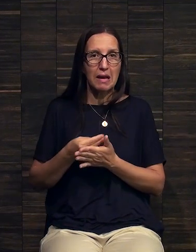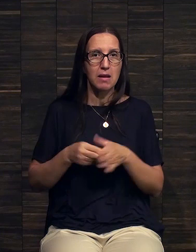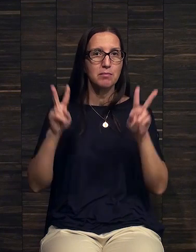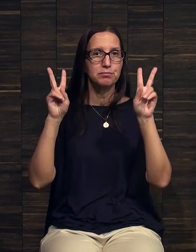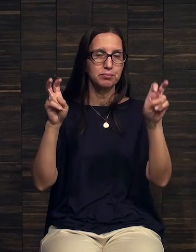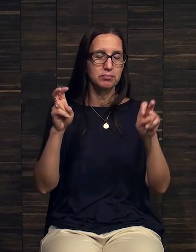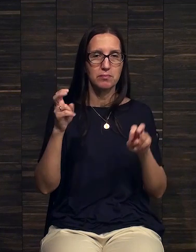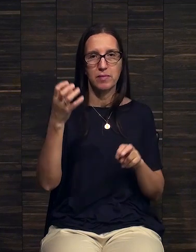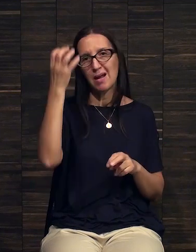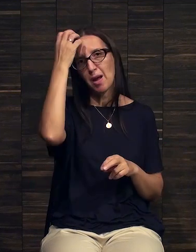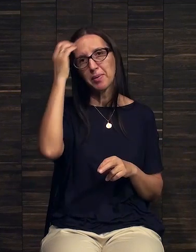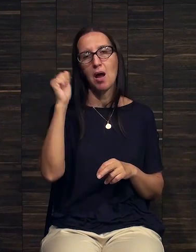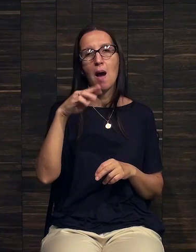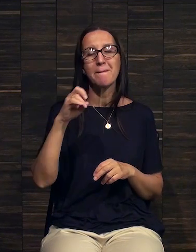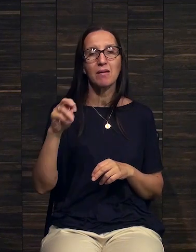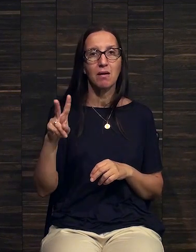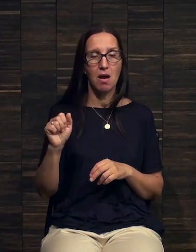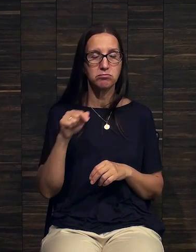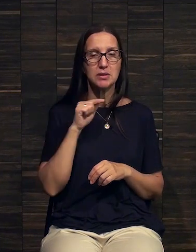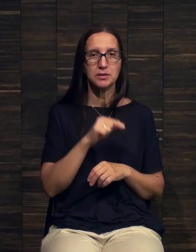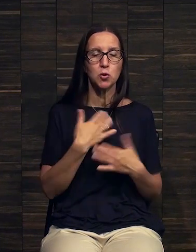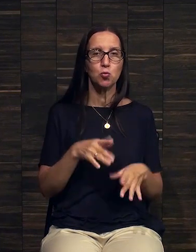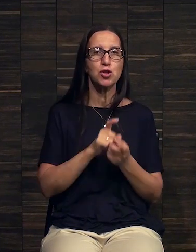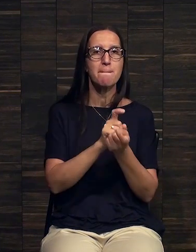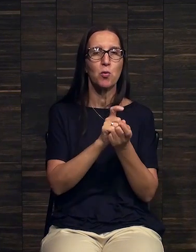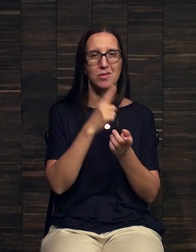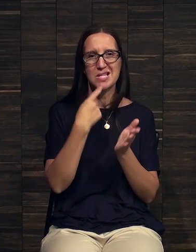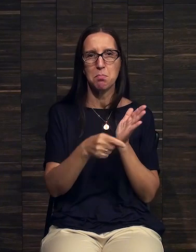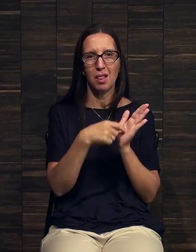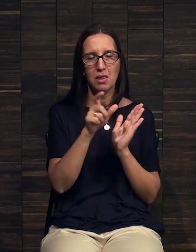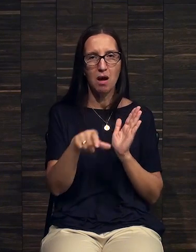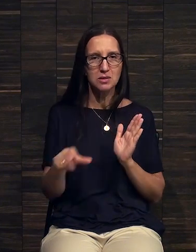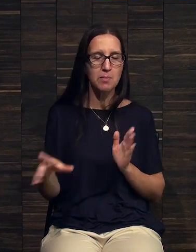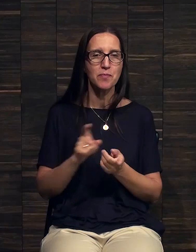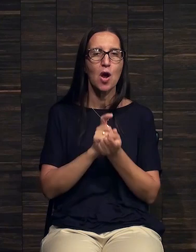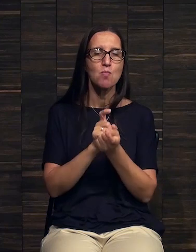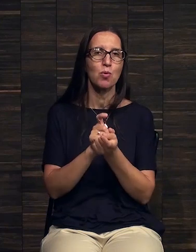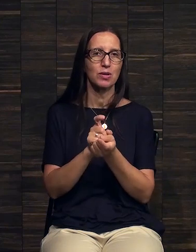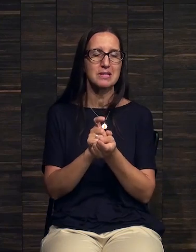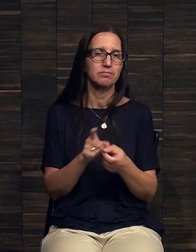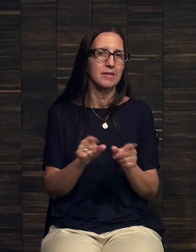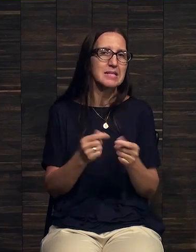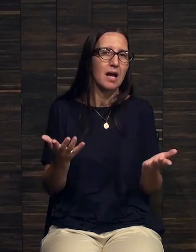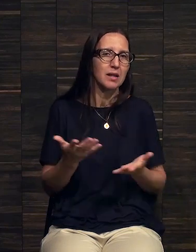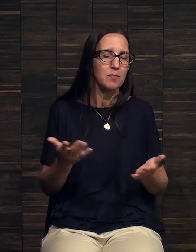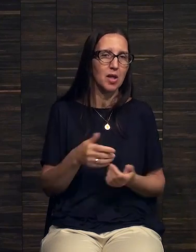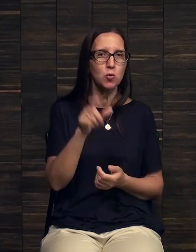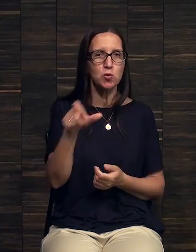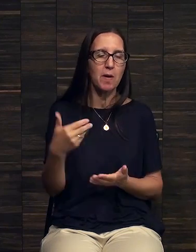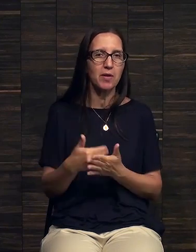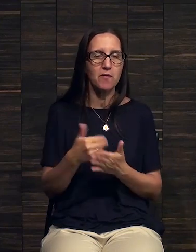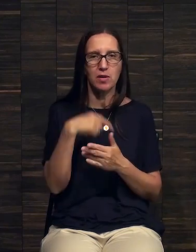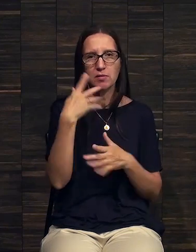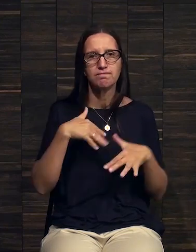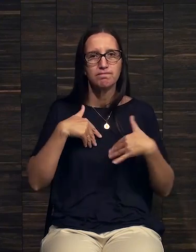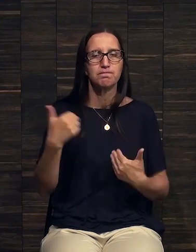it's coming back again. And so they're fighting against the traitors and some